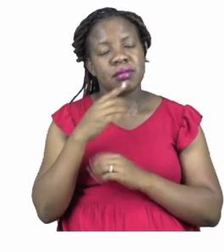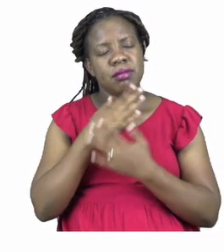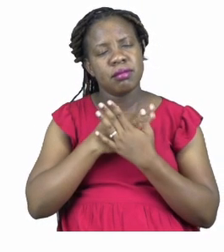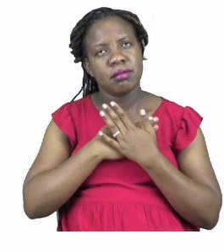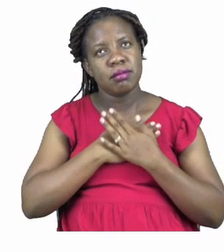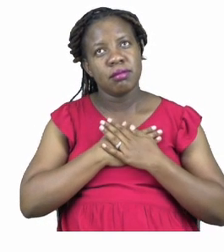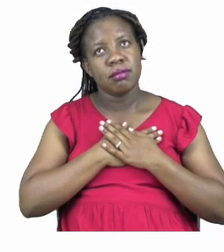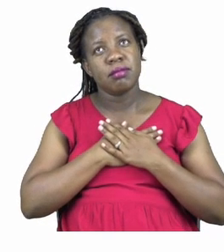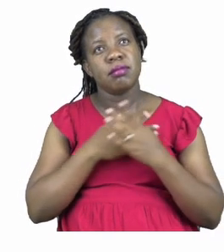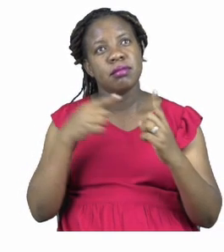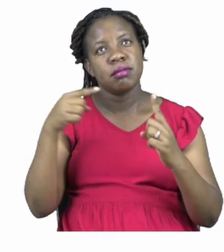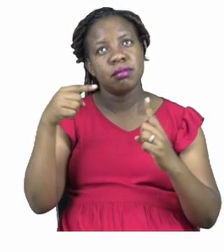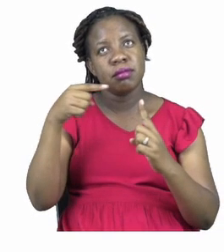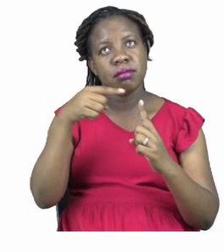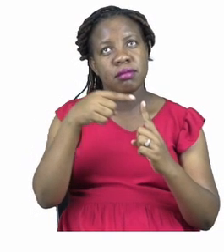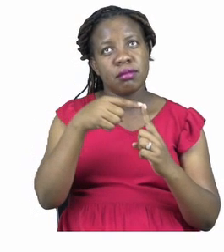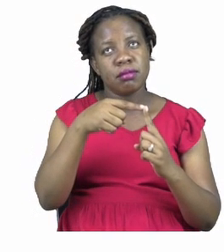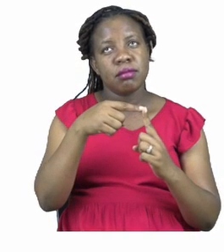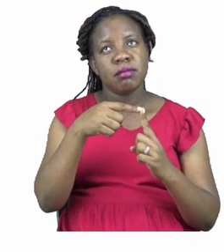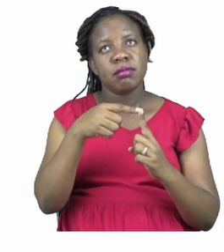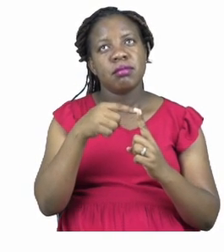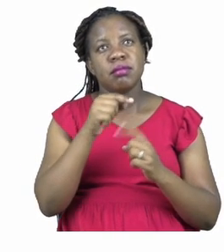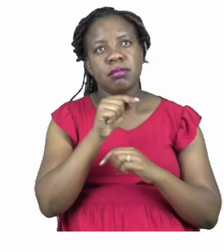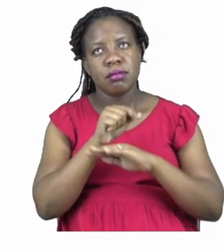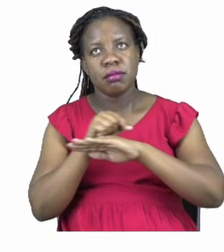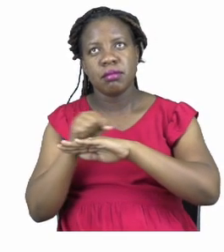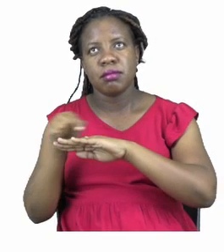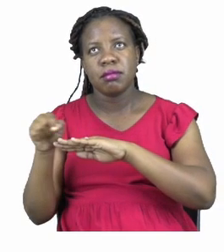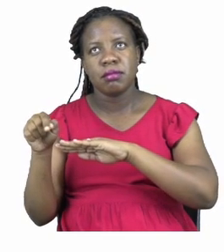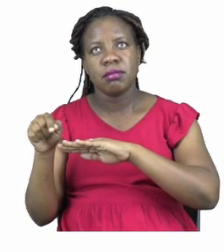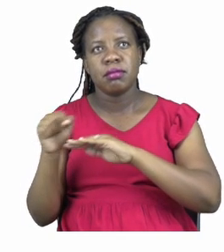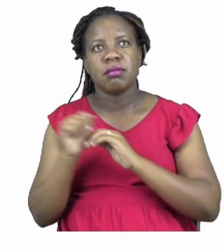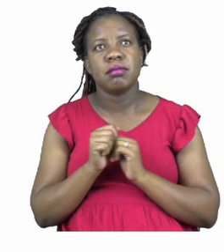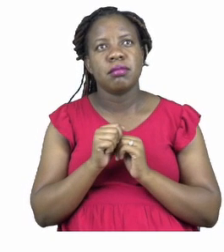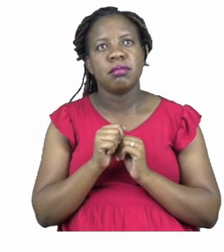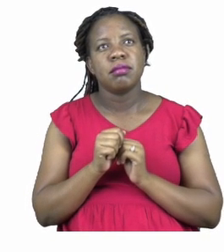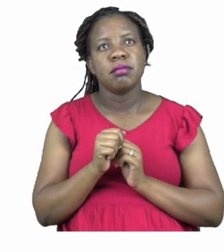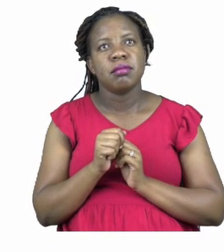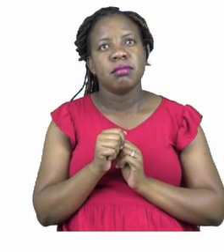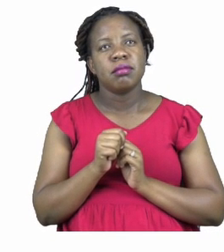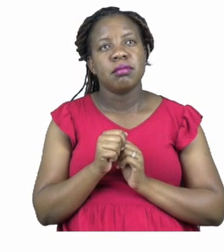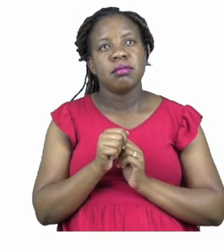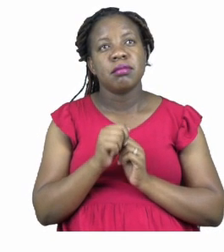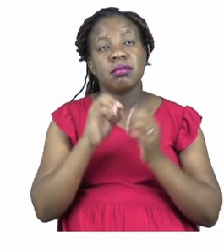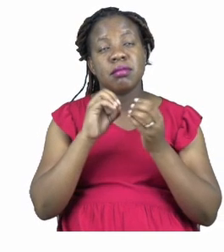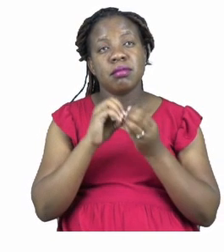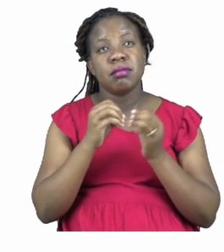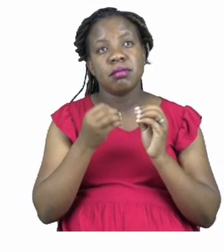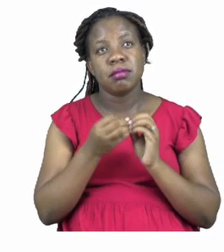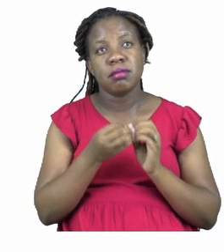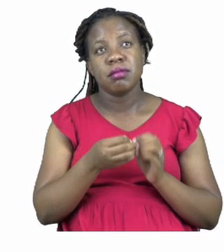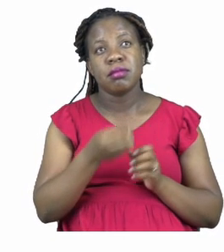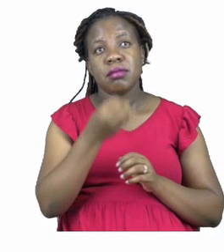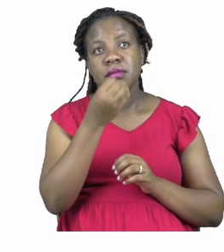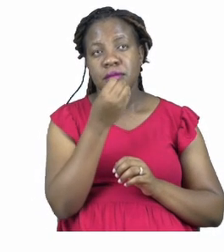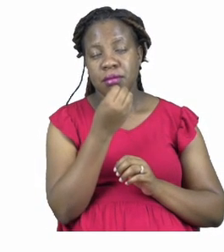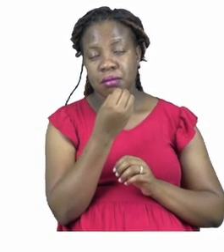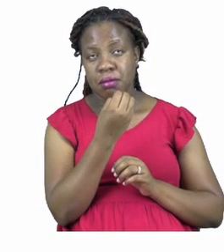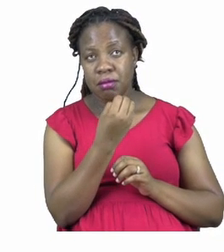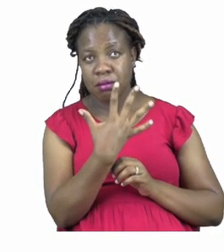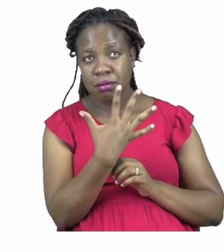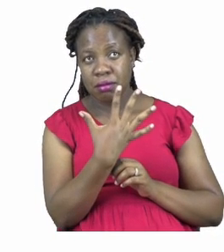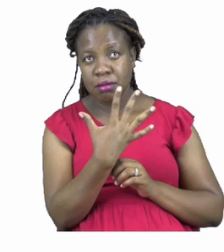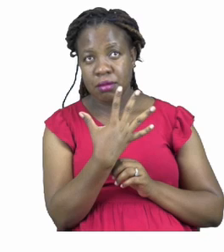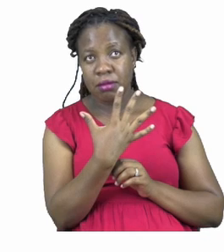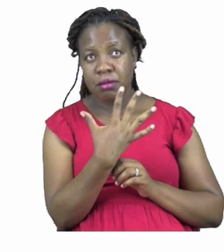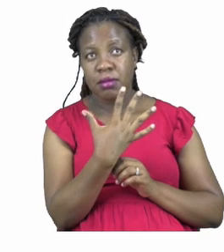to. Number 5. Name 4 things that describes